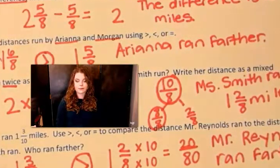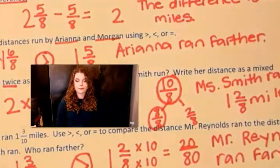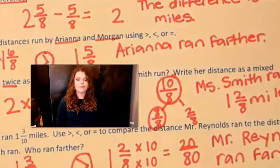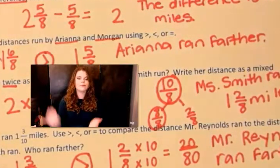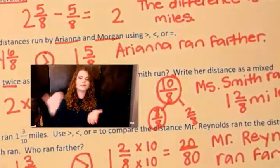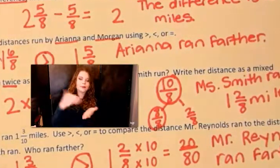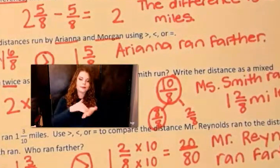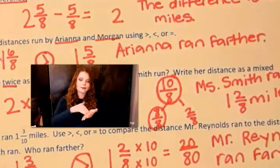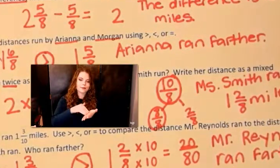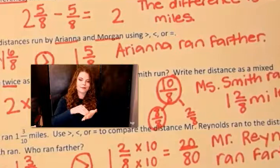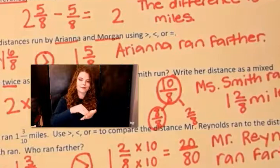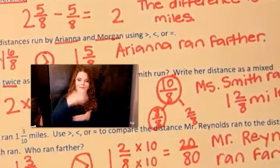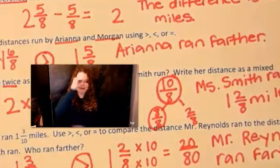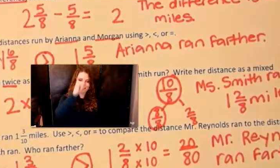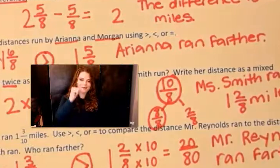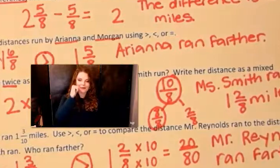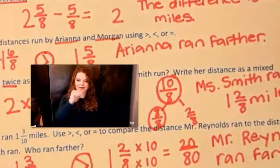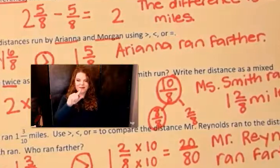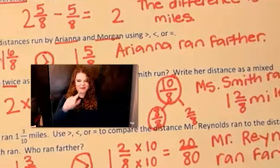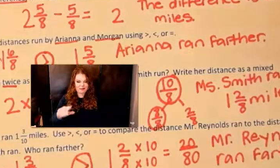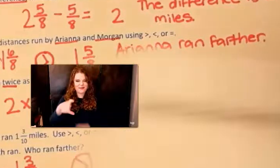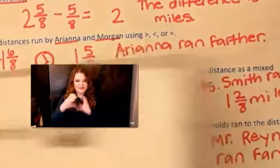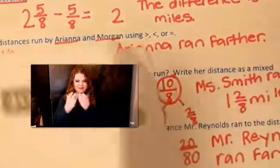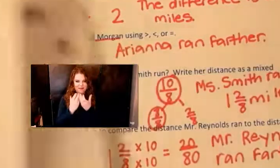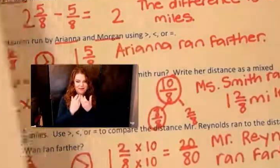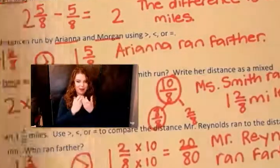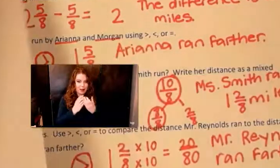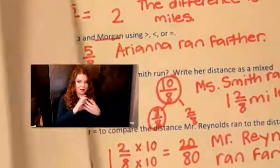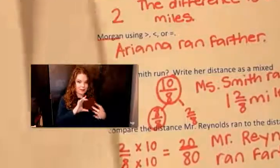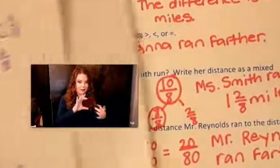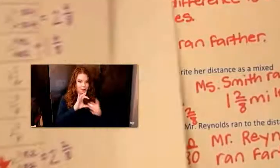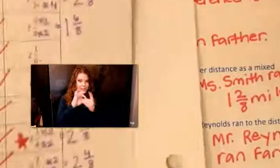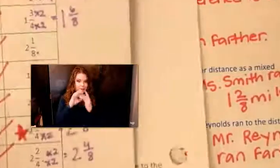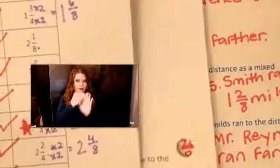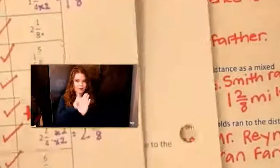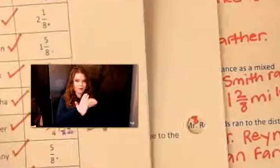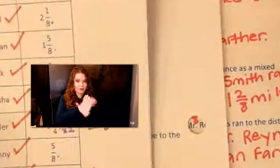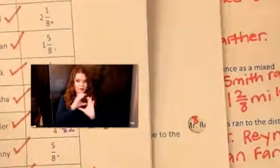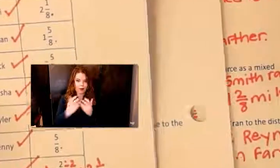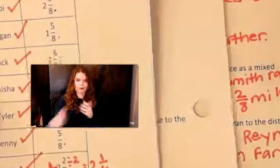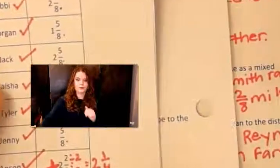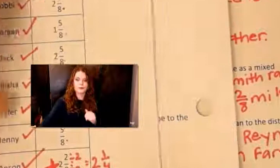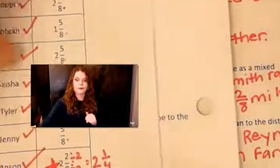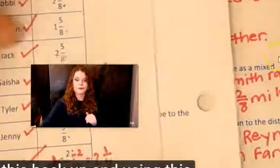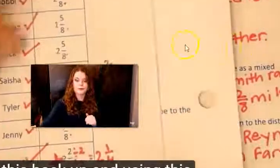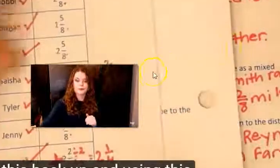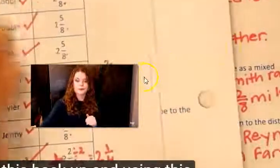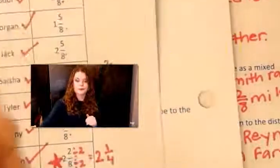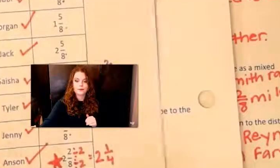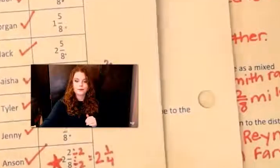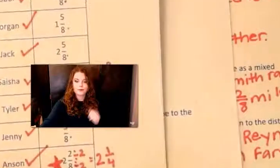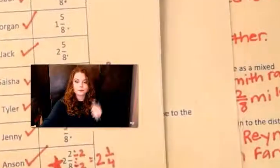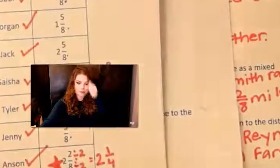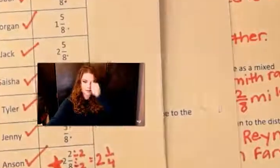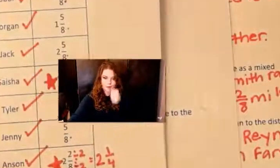Again, boys and girls, this lesson is really building off of what we had done in the previous lesson. I'm going to put this back up. And using this information we had with our